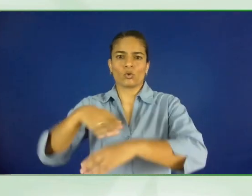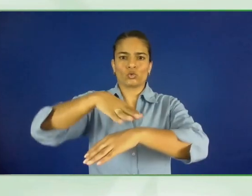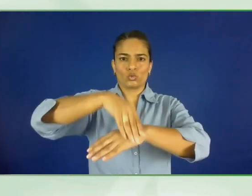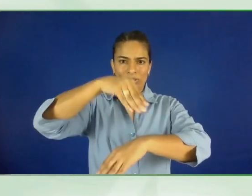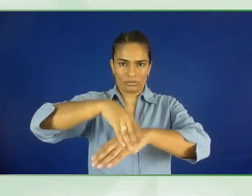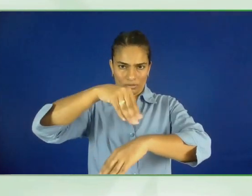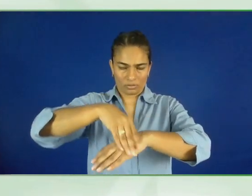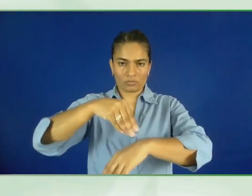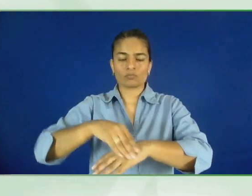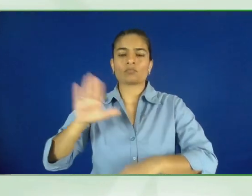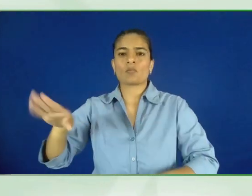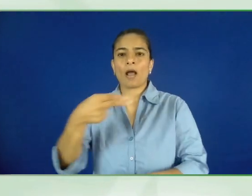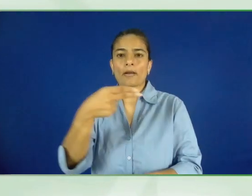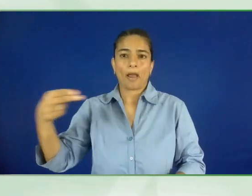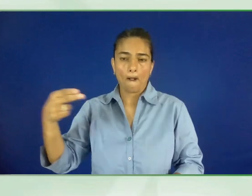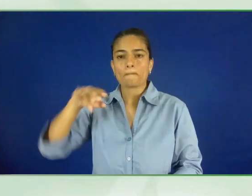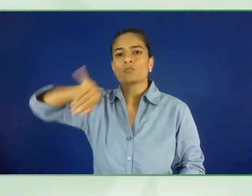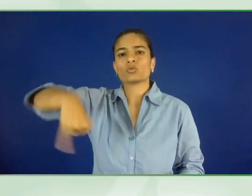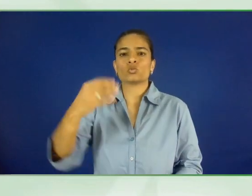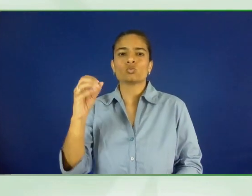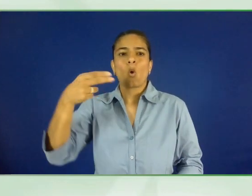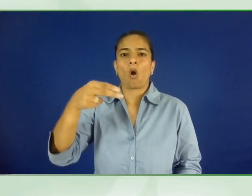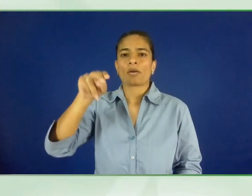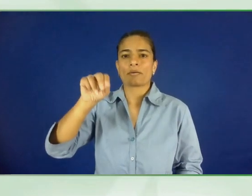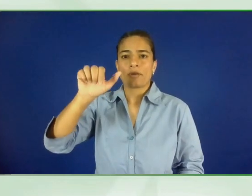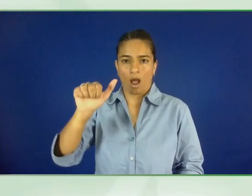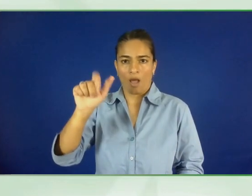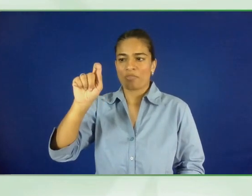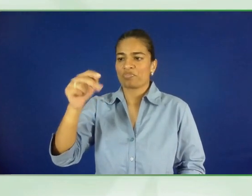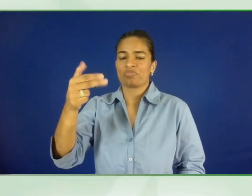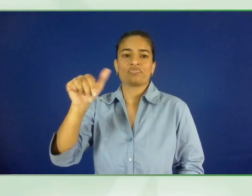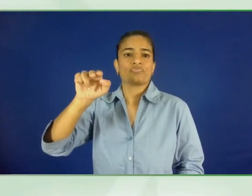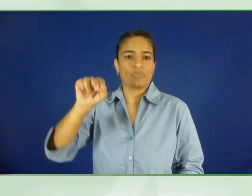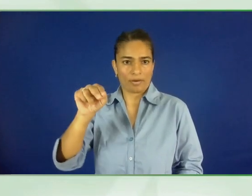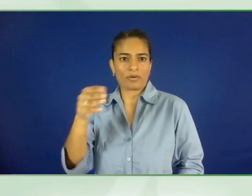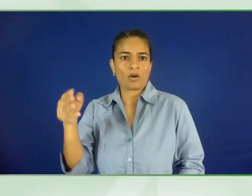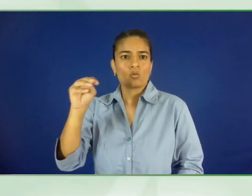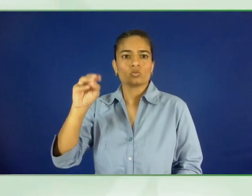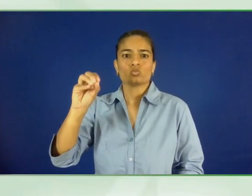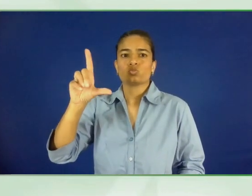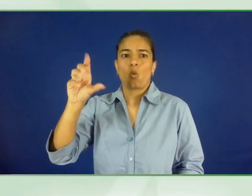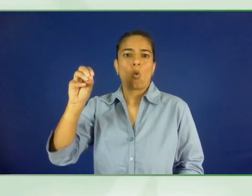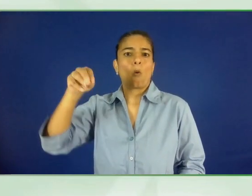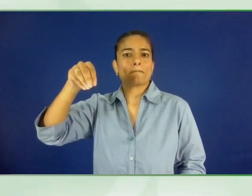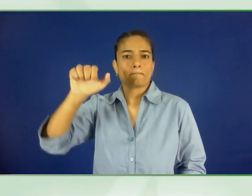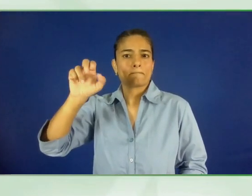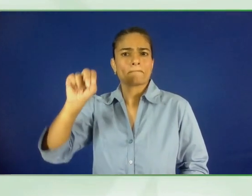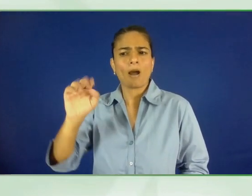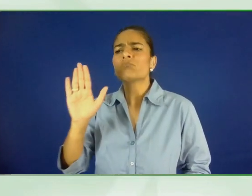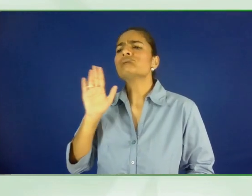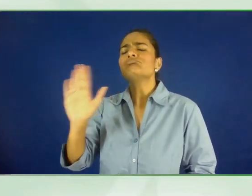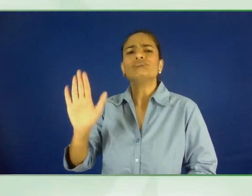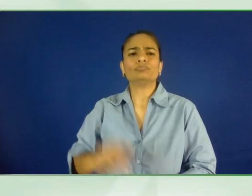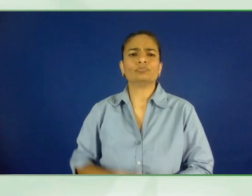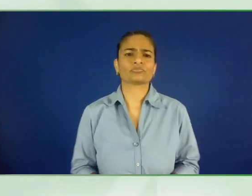Fionnathan Sohlmer. So please, Fionnathan, can you share with us your personal experience and maybe to